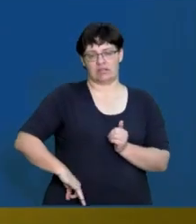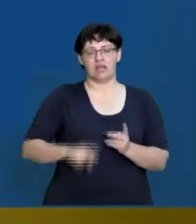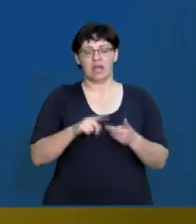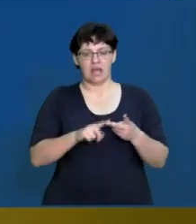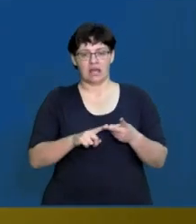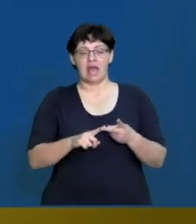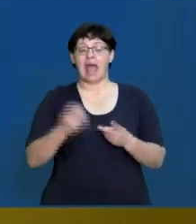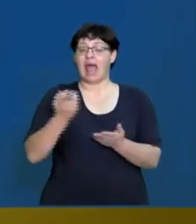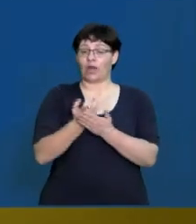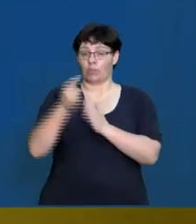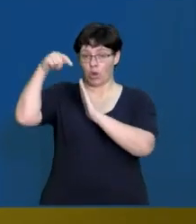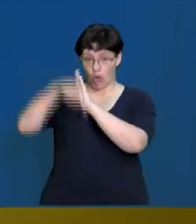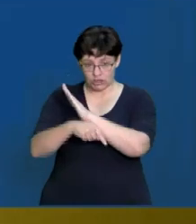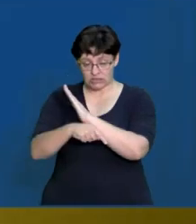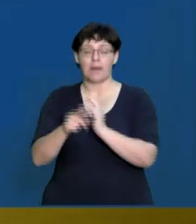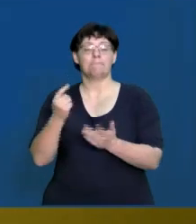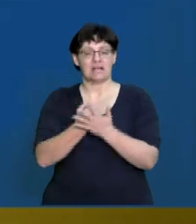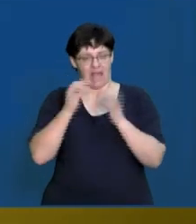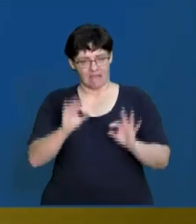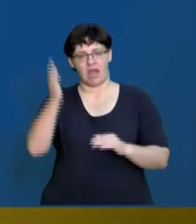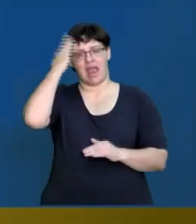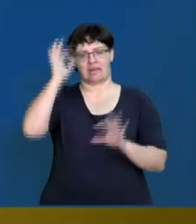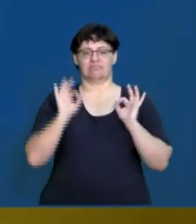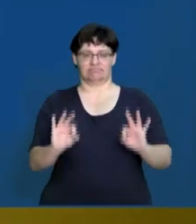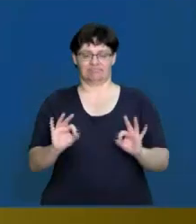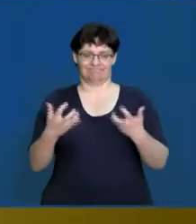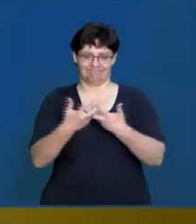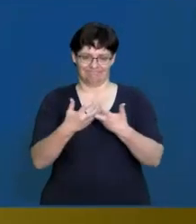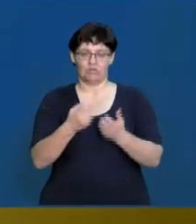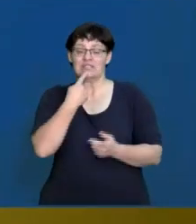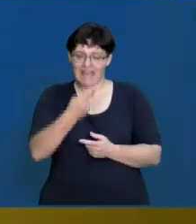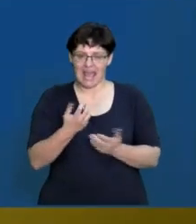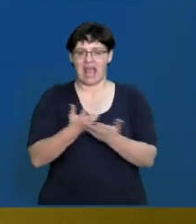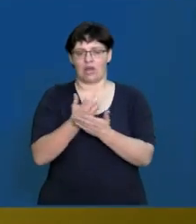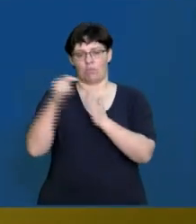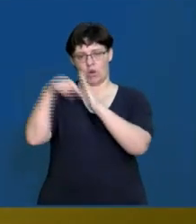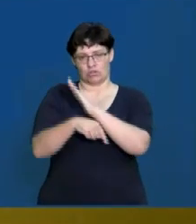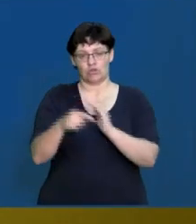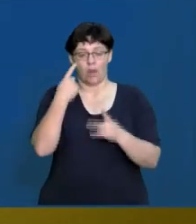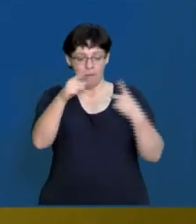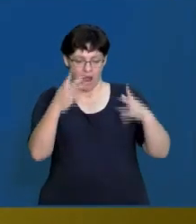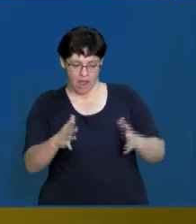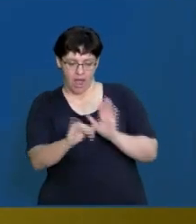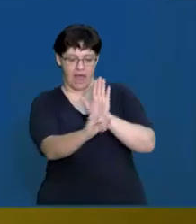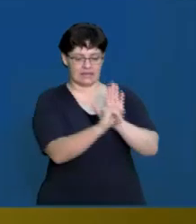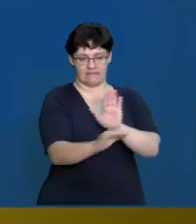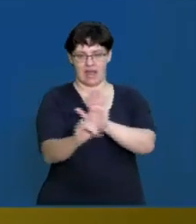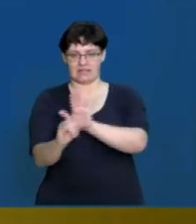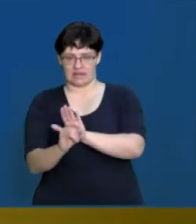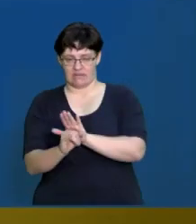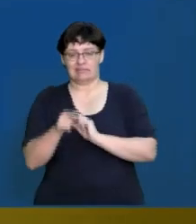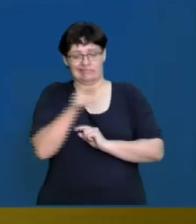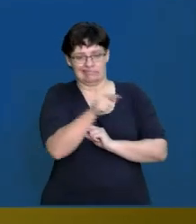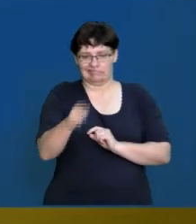tackling economic loss, again, there should be an appropriate heading that says economic loss, so that the marker may be able to identify